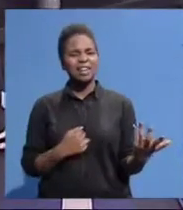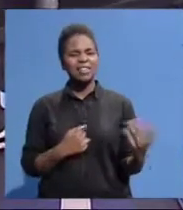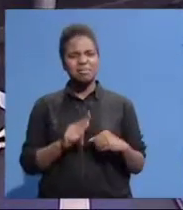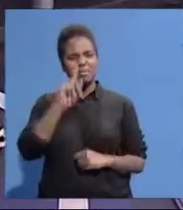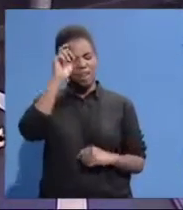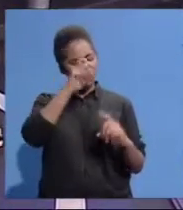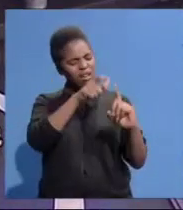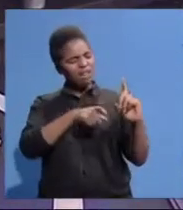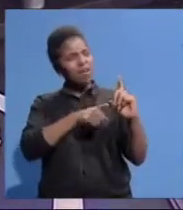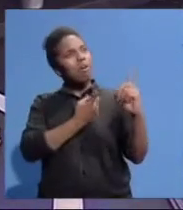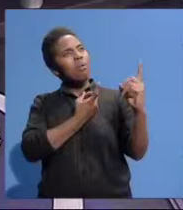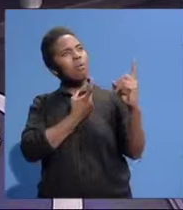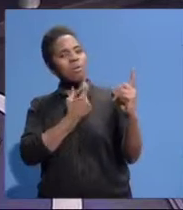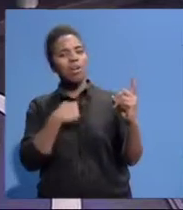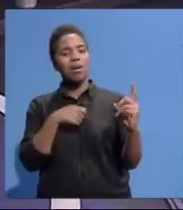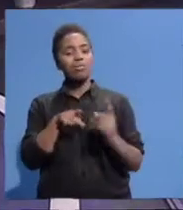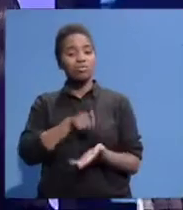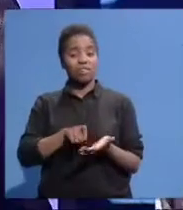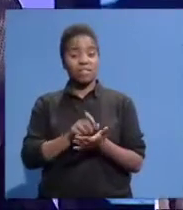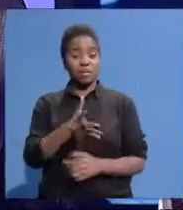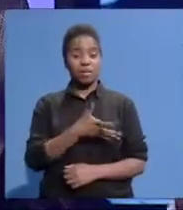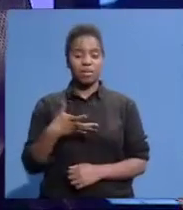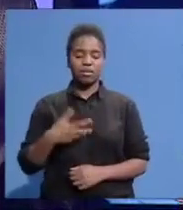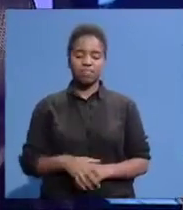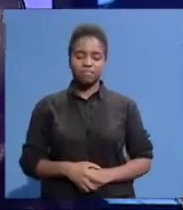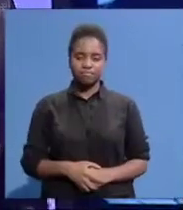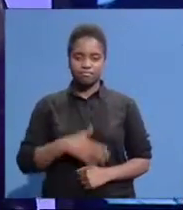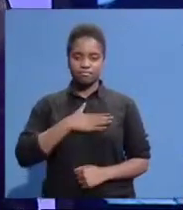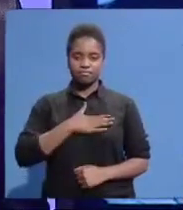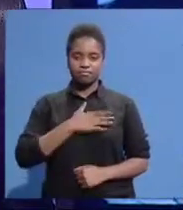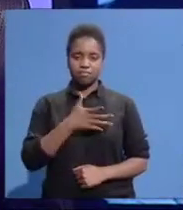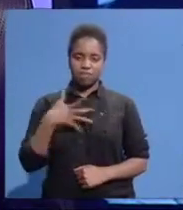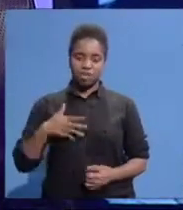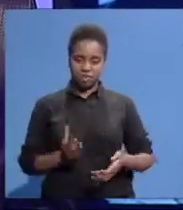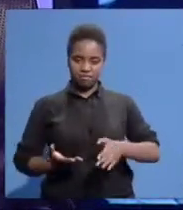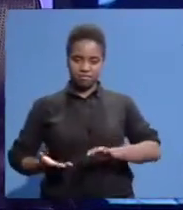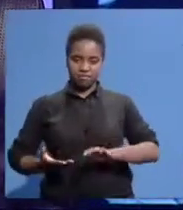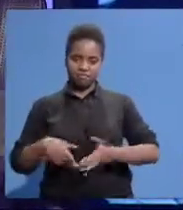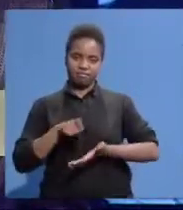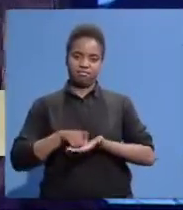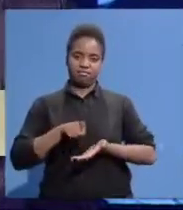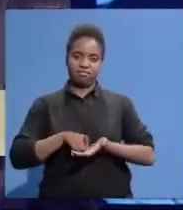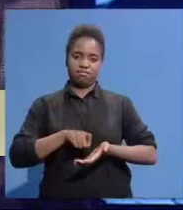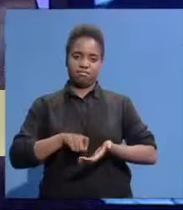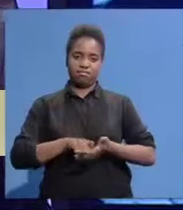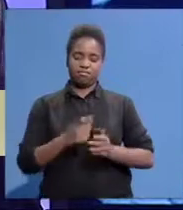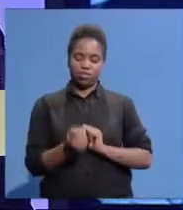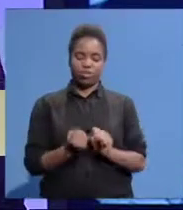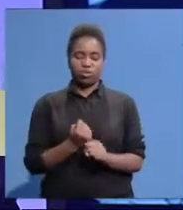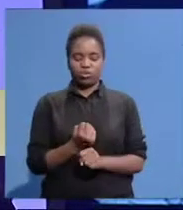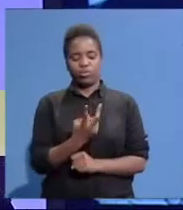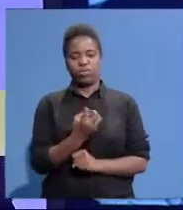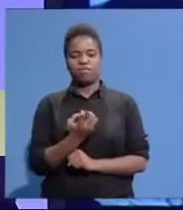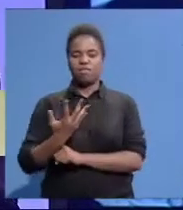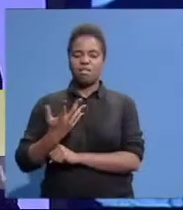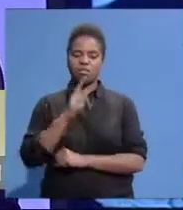significance for you, because it was actually written for your mother. Yes, I mean, it's a track that I wrote for my late mother, who died in 2005. And basically